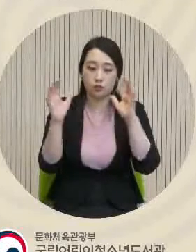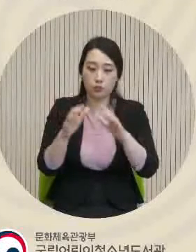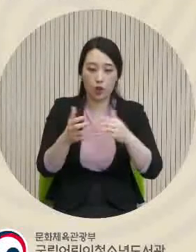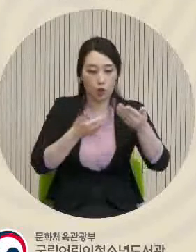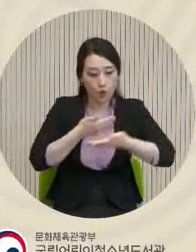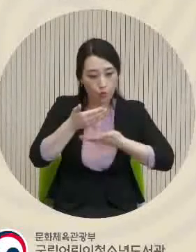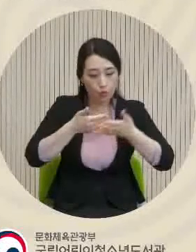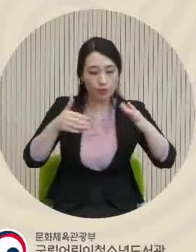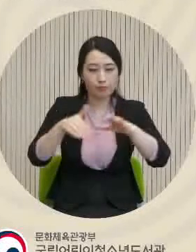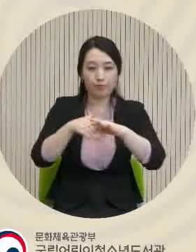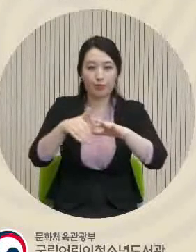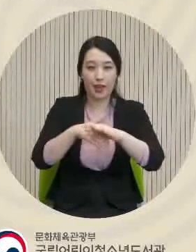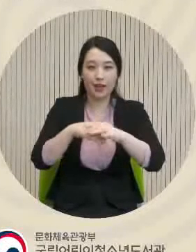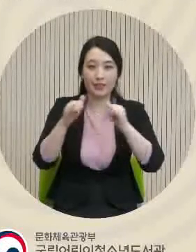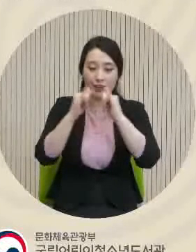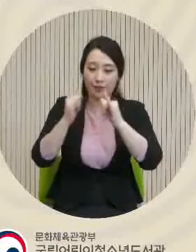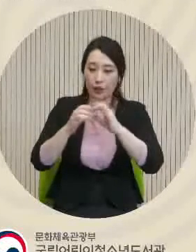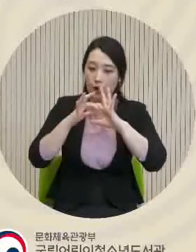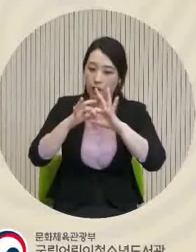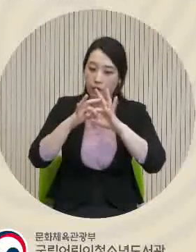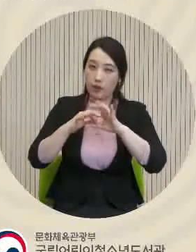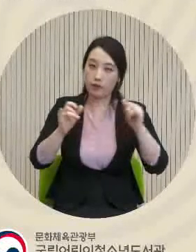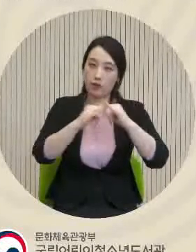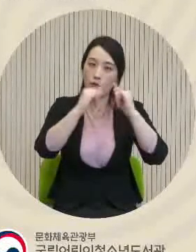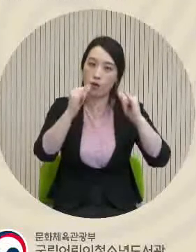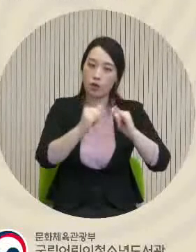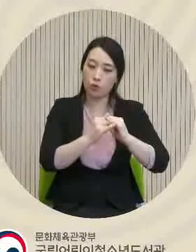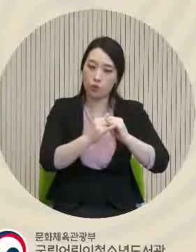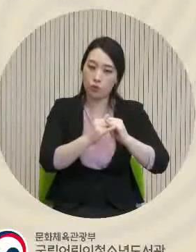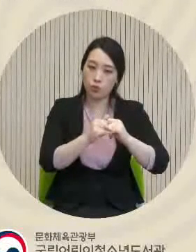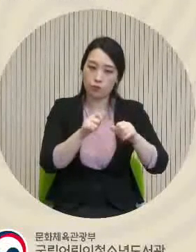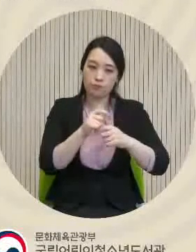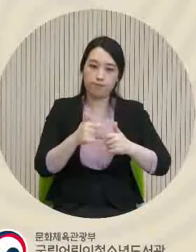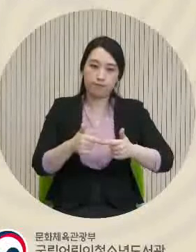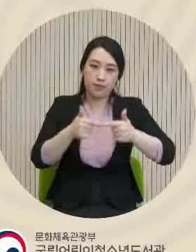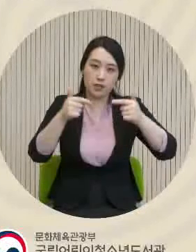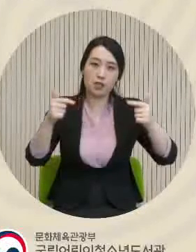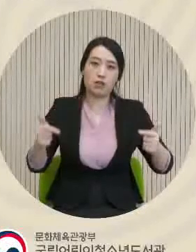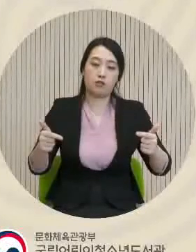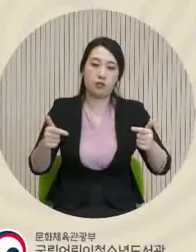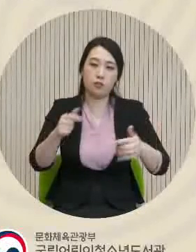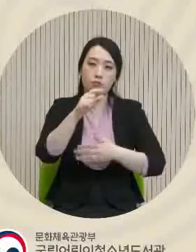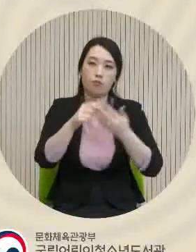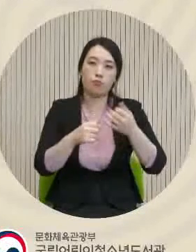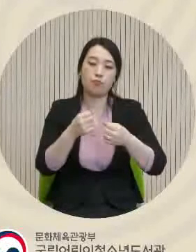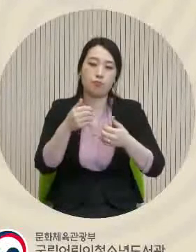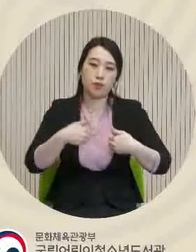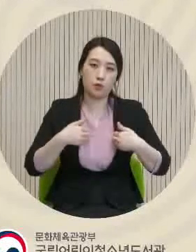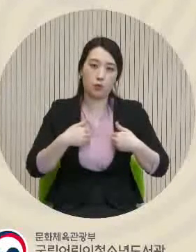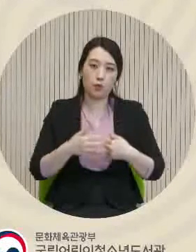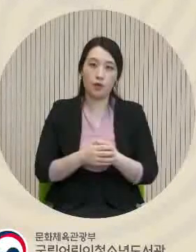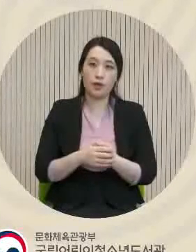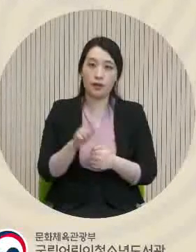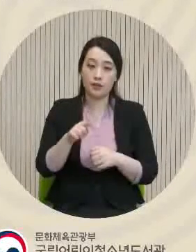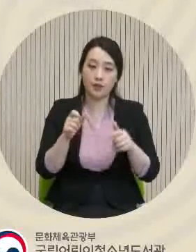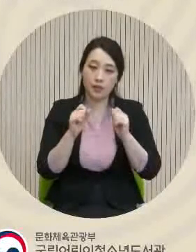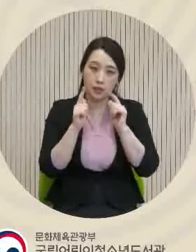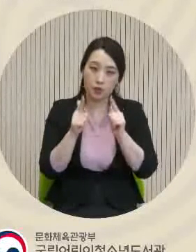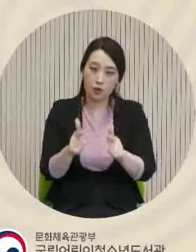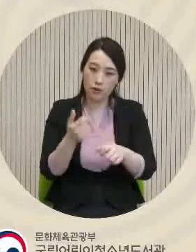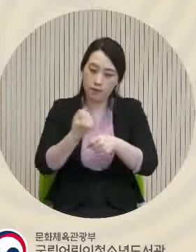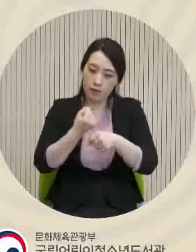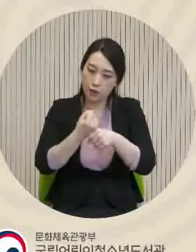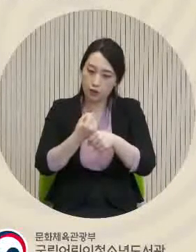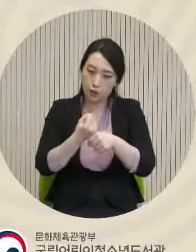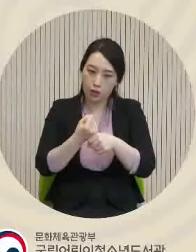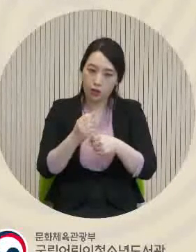To support the successful learning, development, social participation of young adults, context, and shared culture of the group that they belong